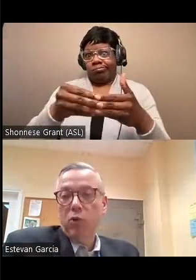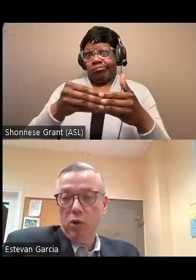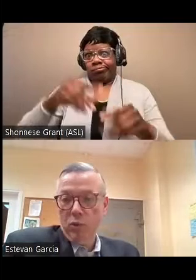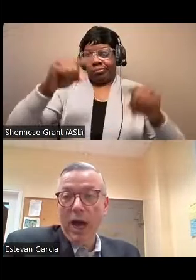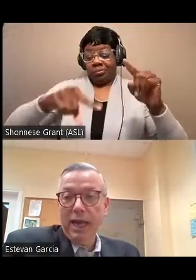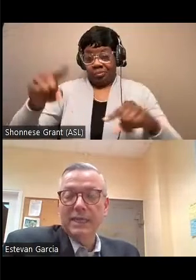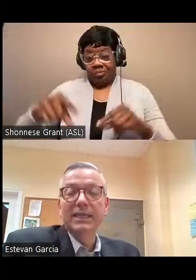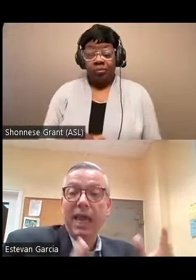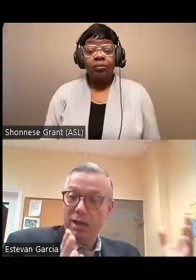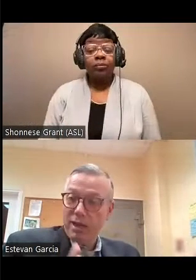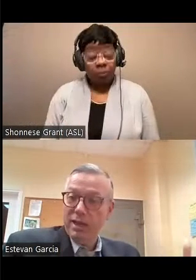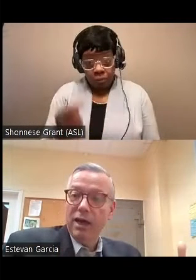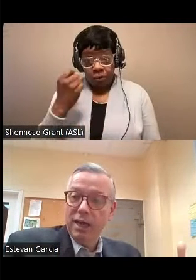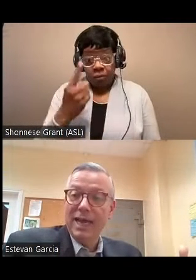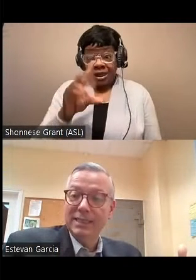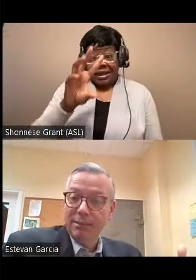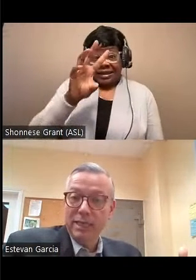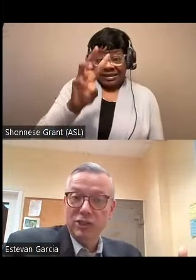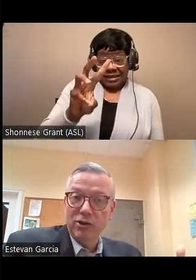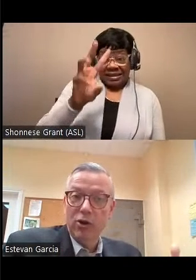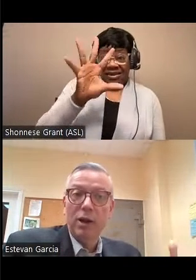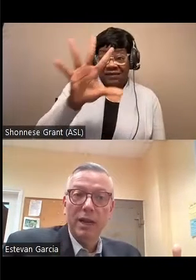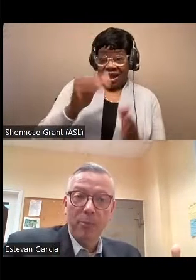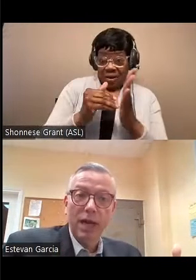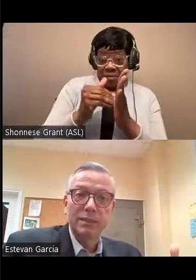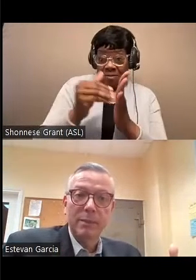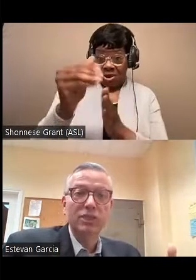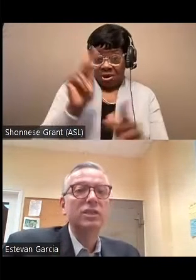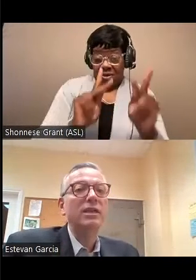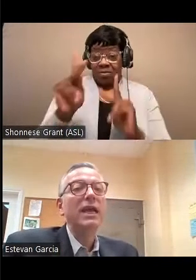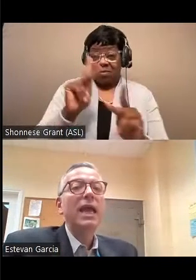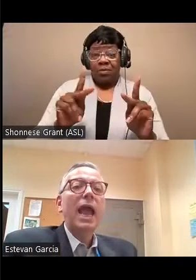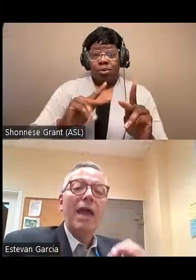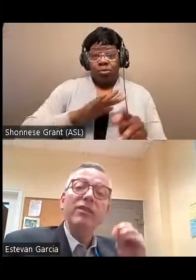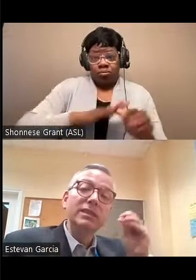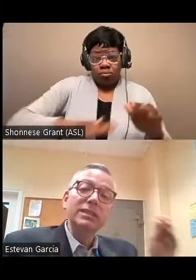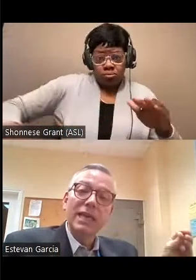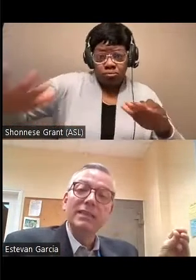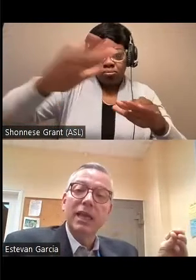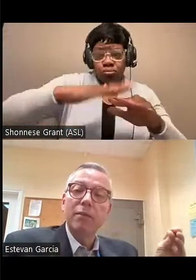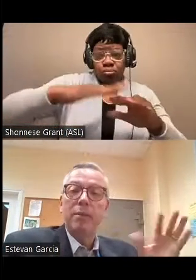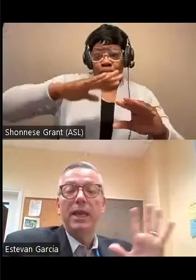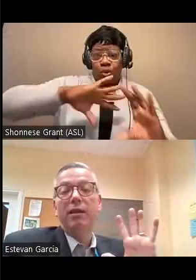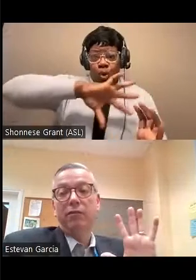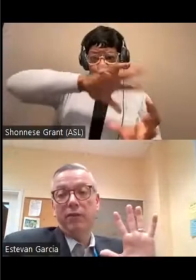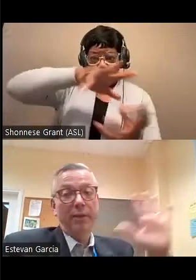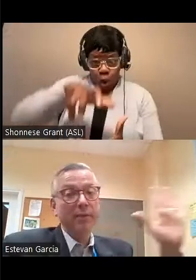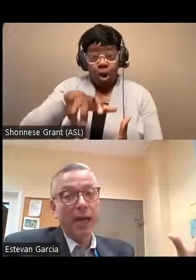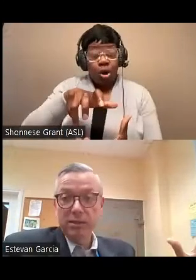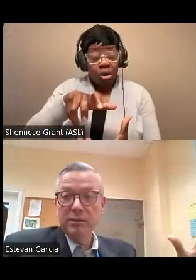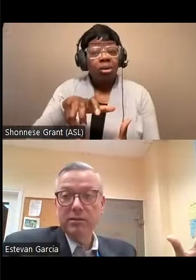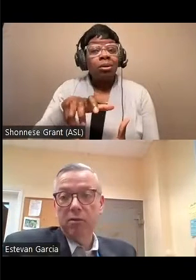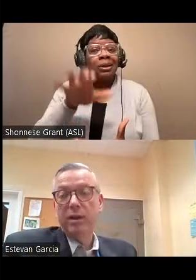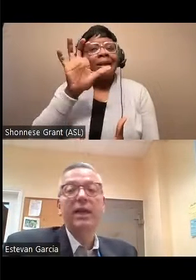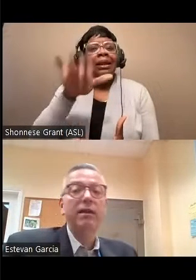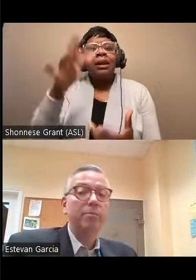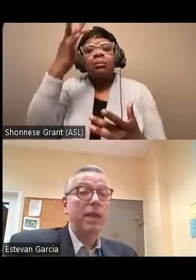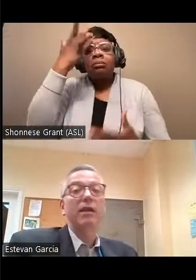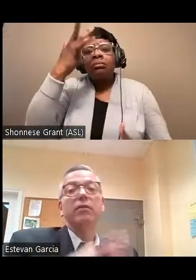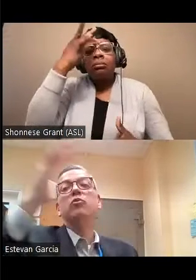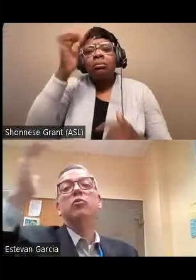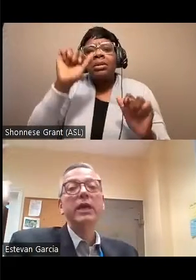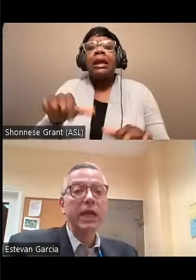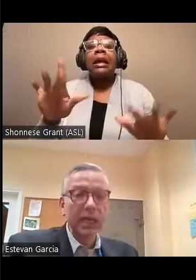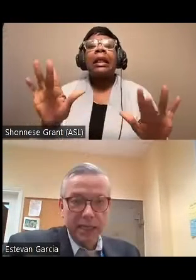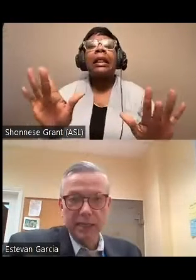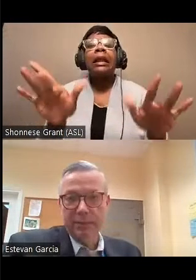individuals worldwide is, again, an estimation or an approximation. And the disease can be very mild, or it can